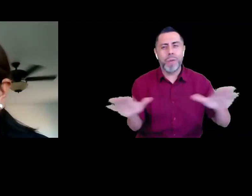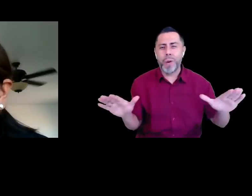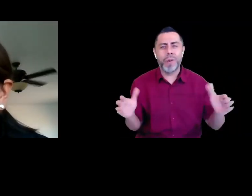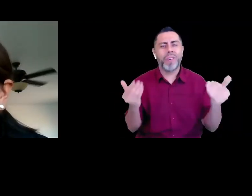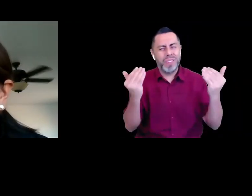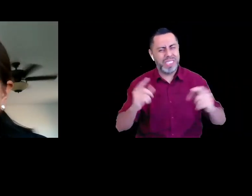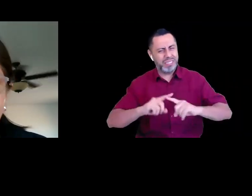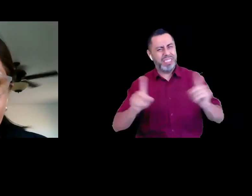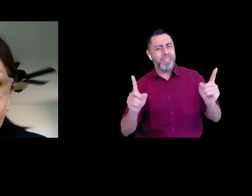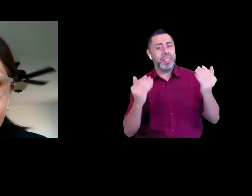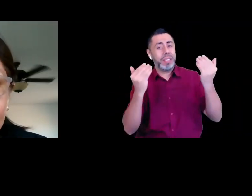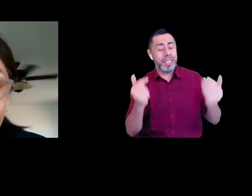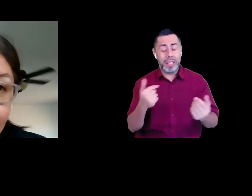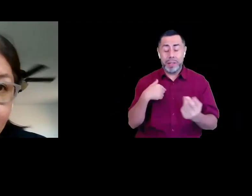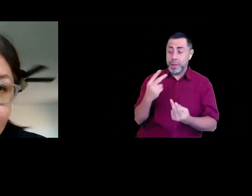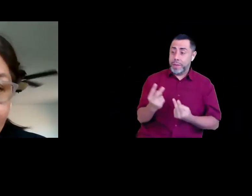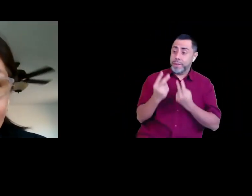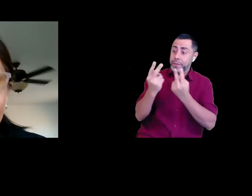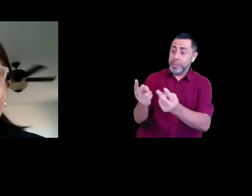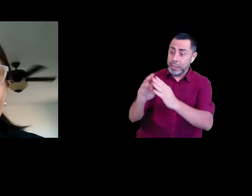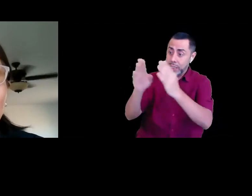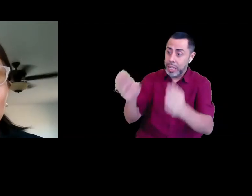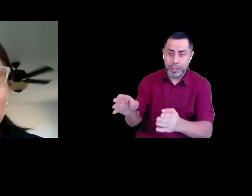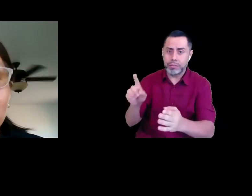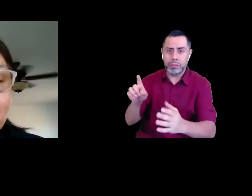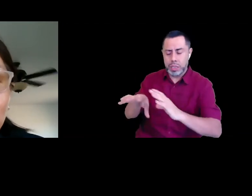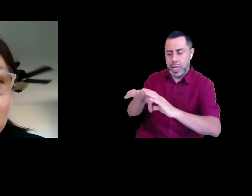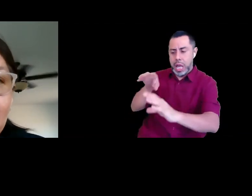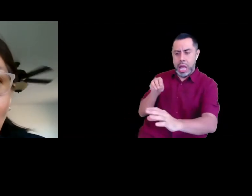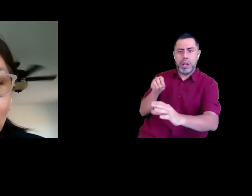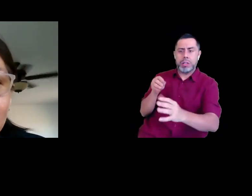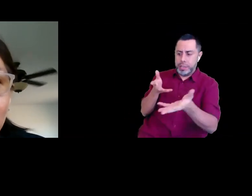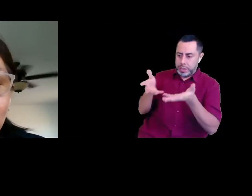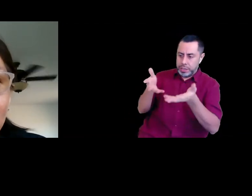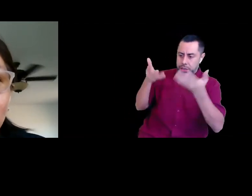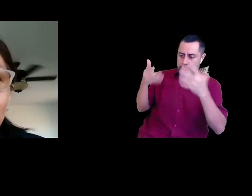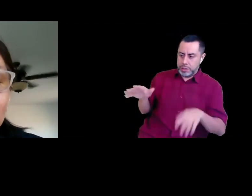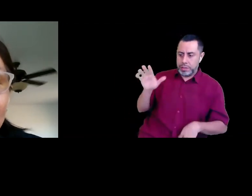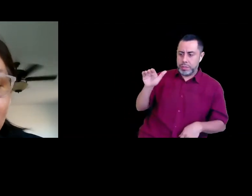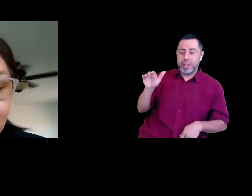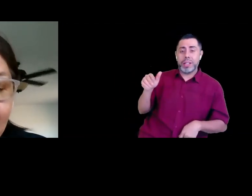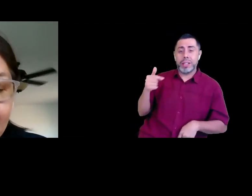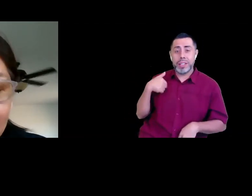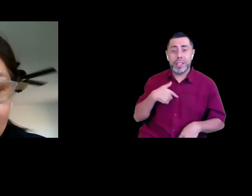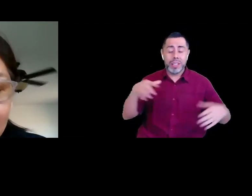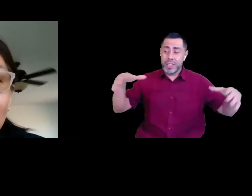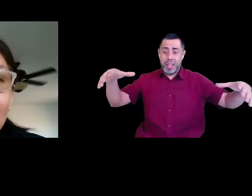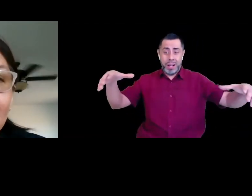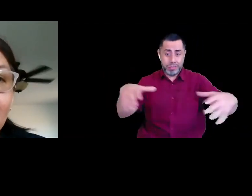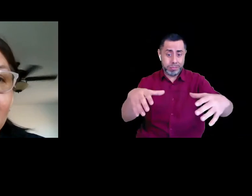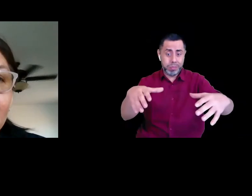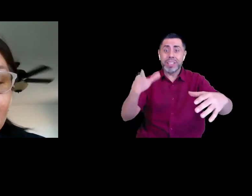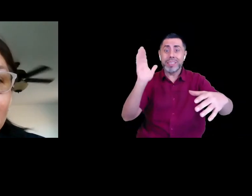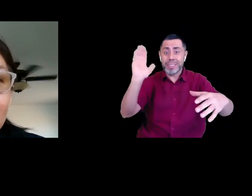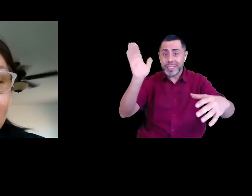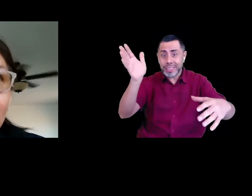We can't do group health education. So it's mostly all one-on-one. We can't do vitals. A